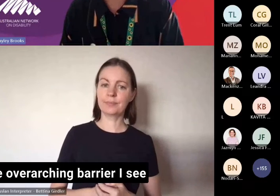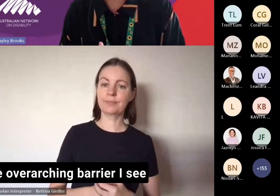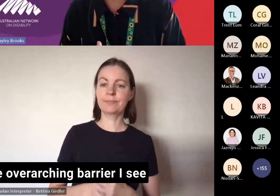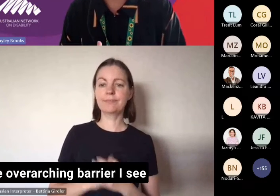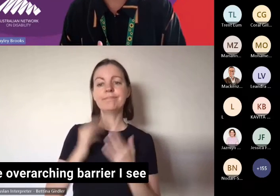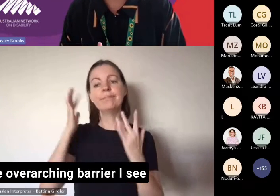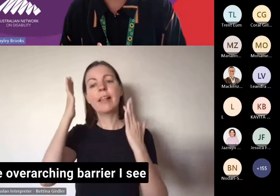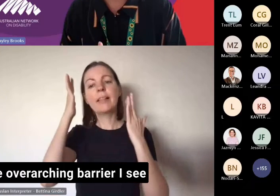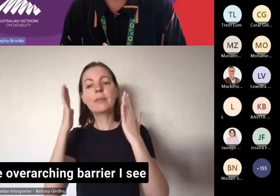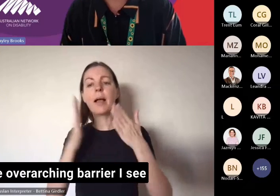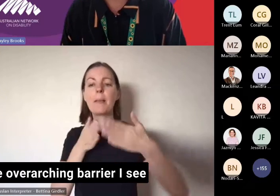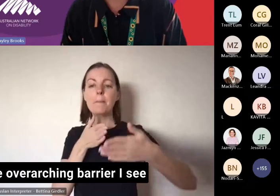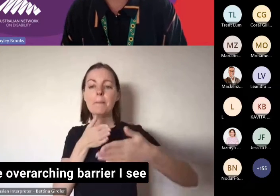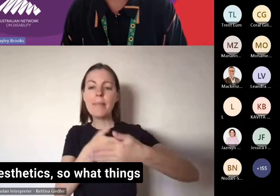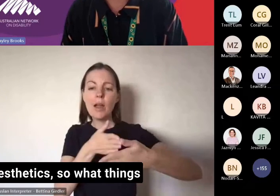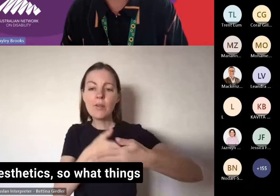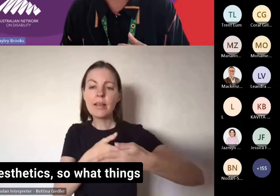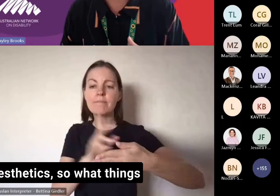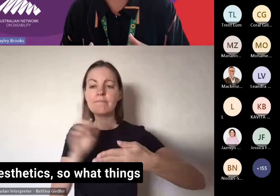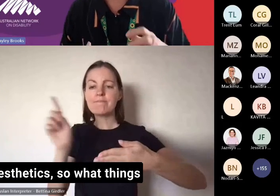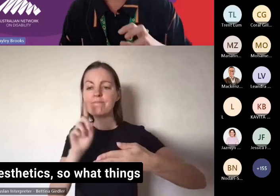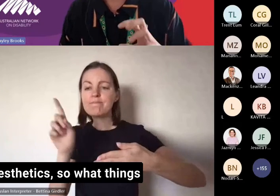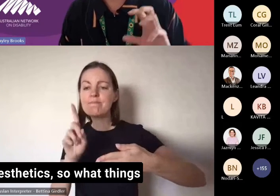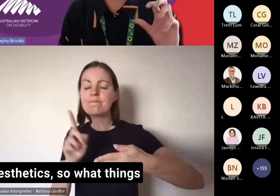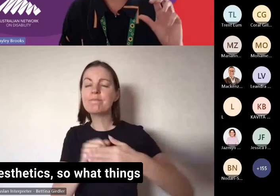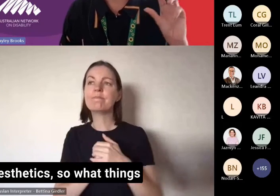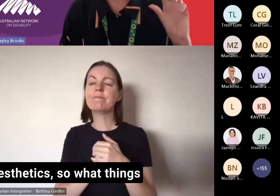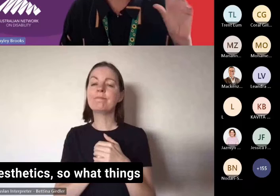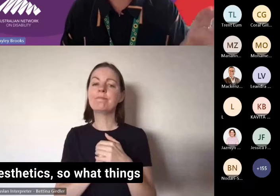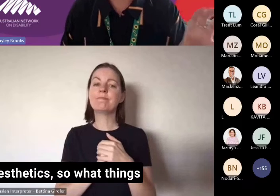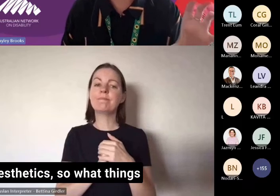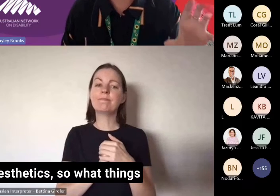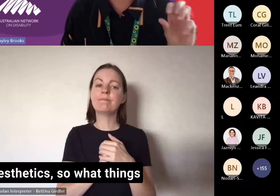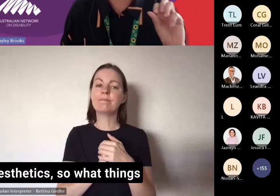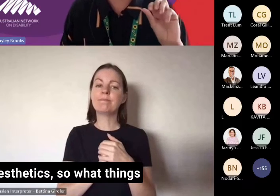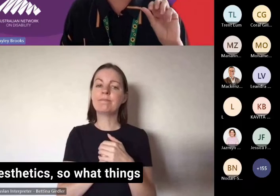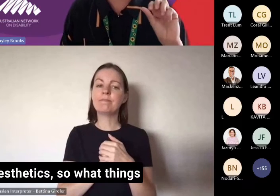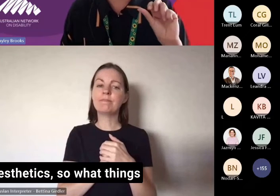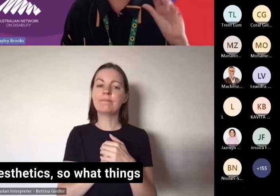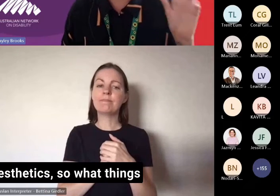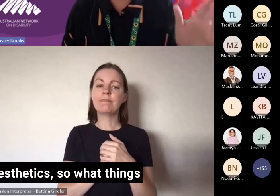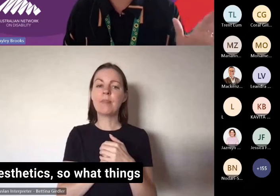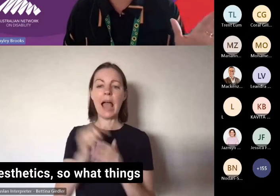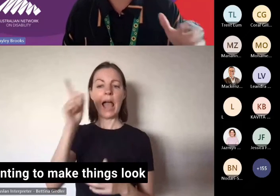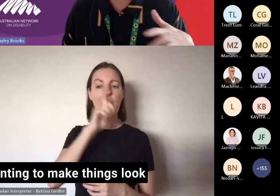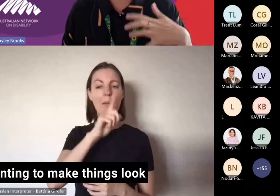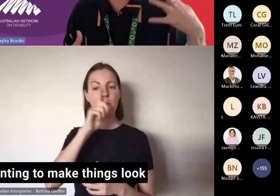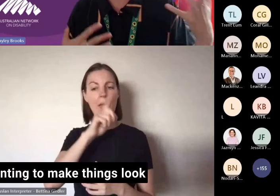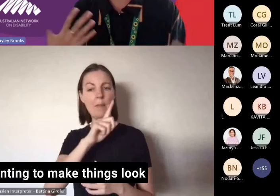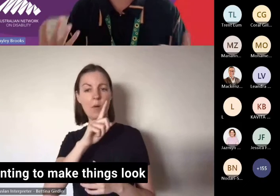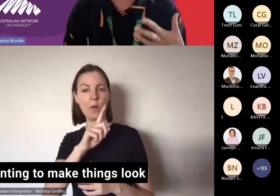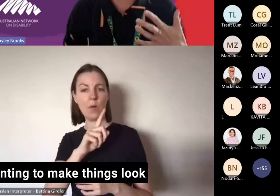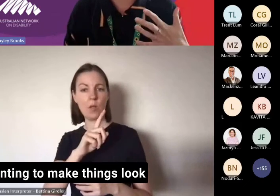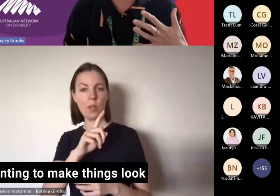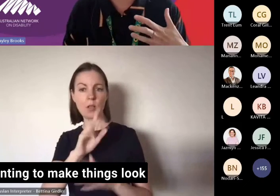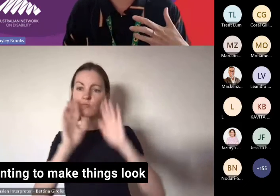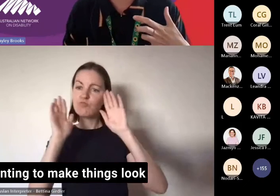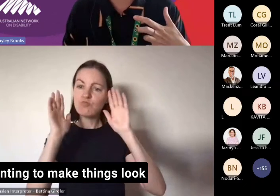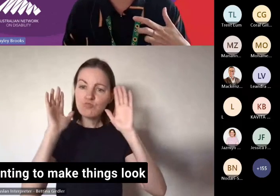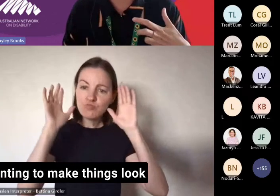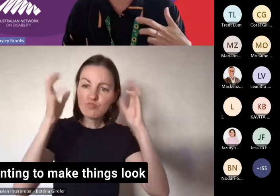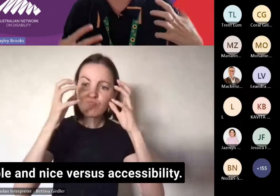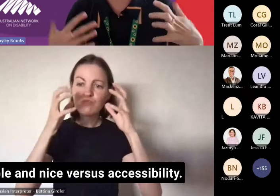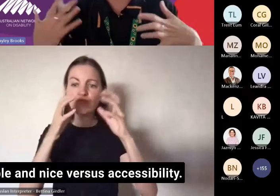barrier I see is sort of that aesthetics. So what things look like and wanting to make